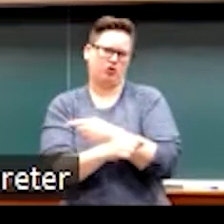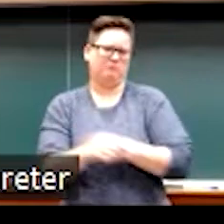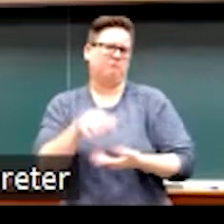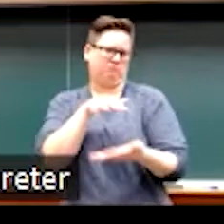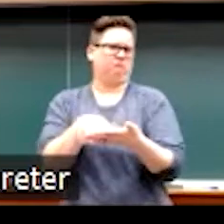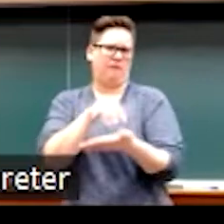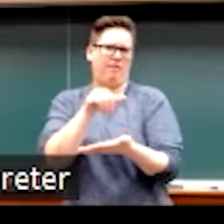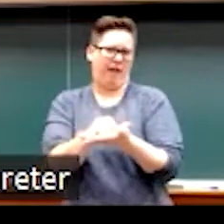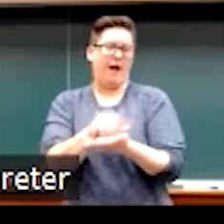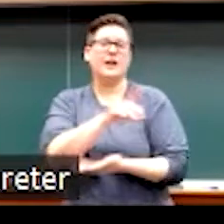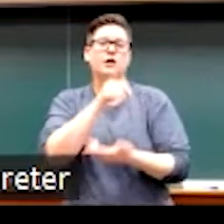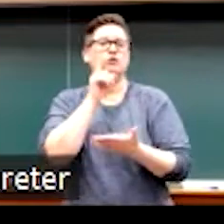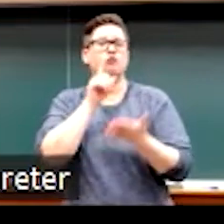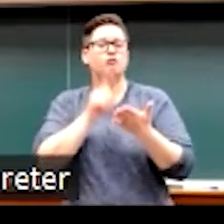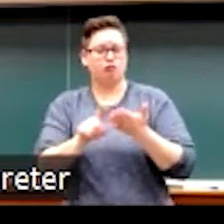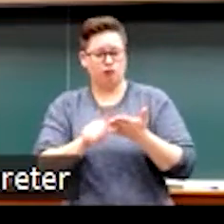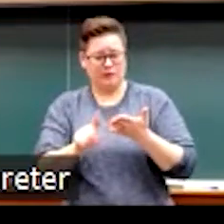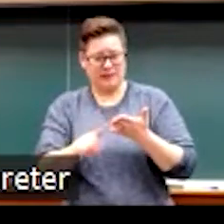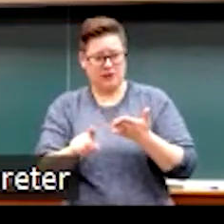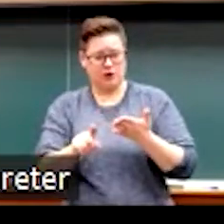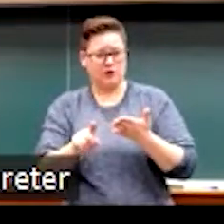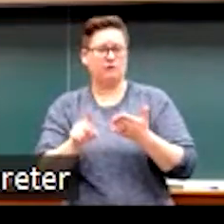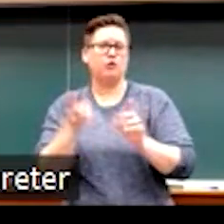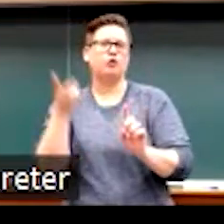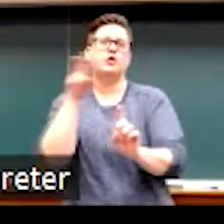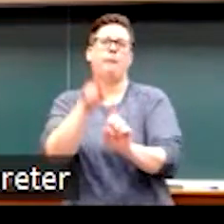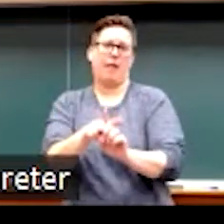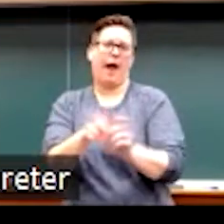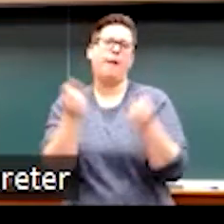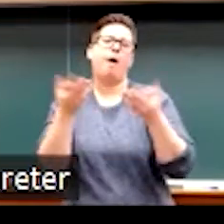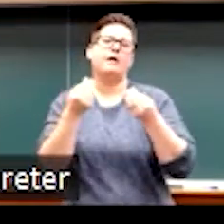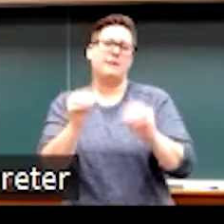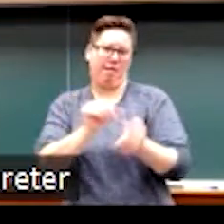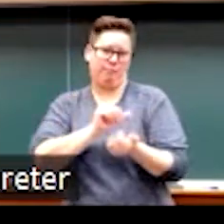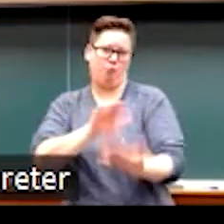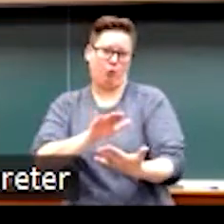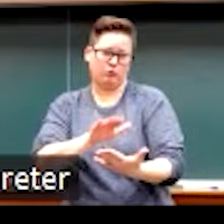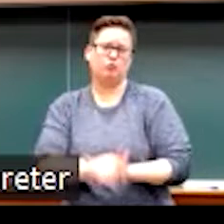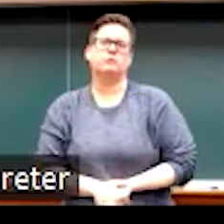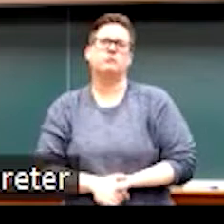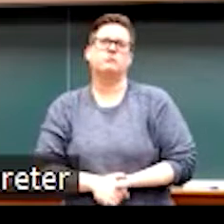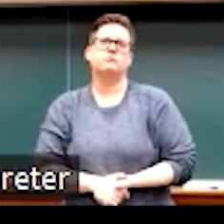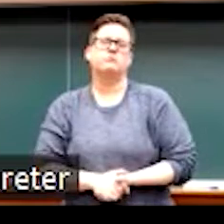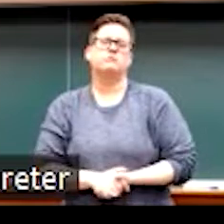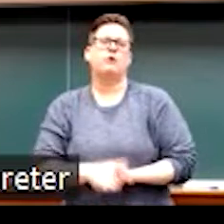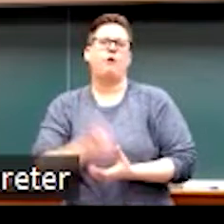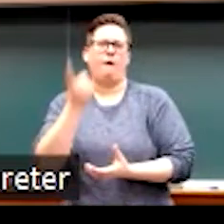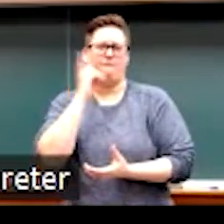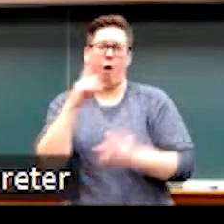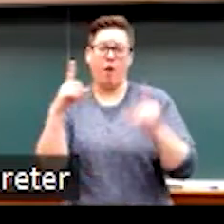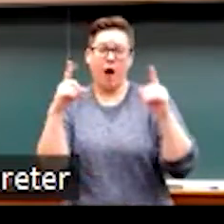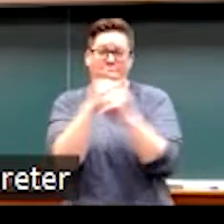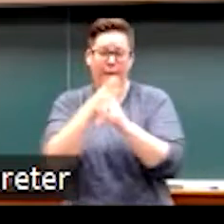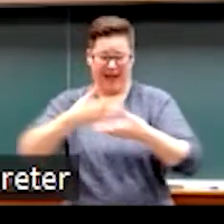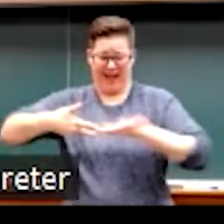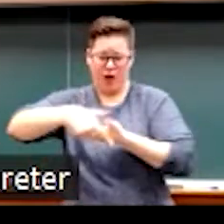his research has successfully applied multi-method approach to address complex